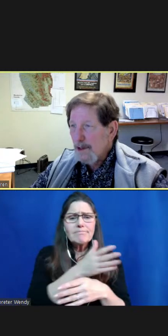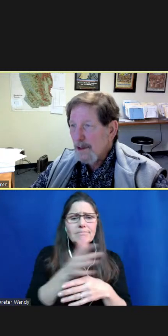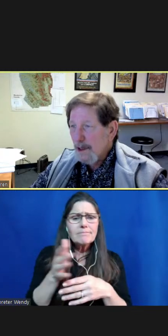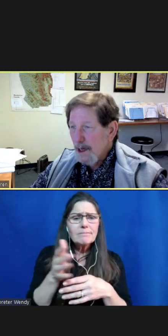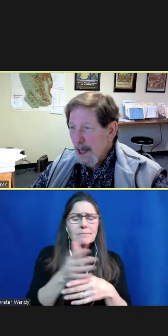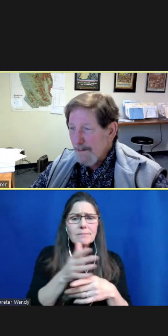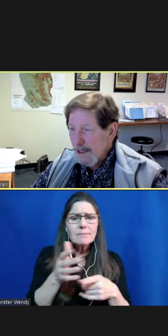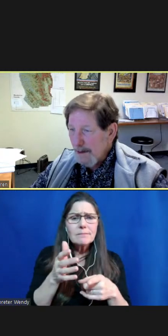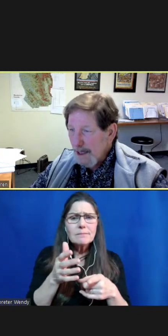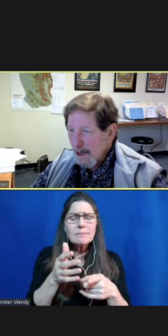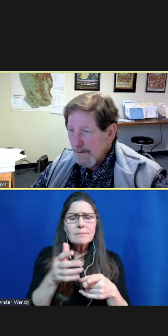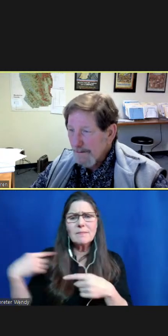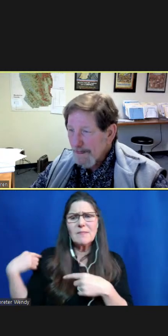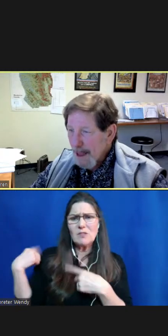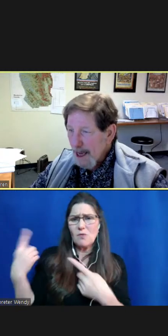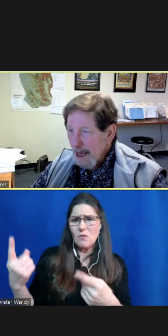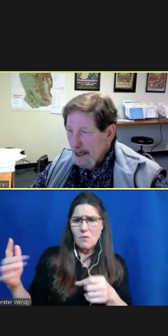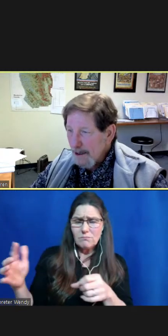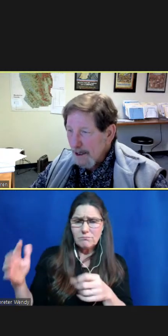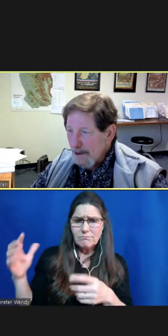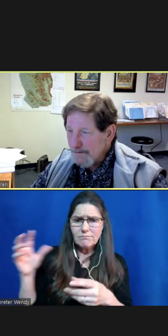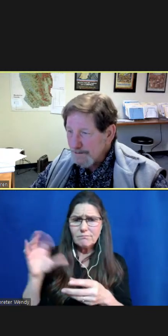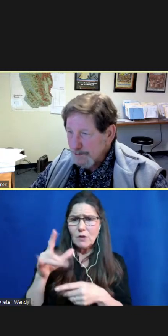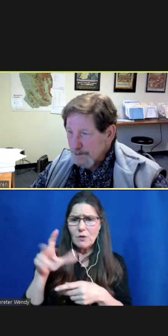COVID epidemic.